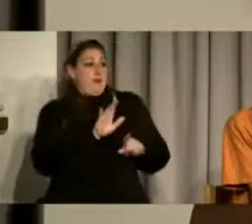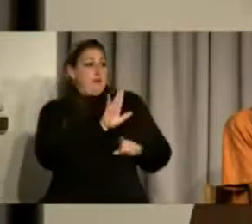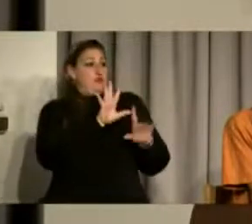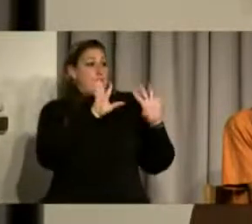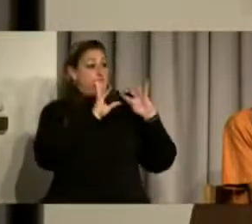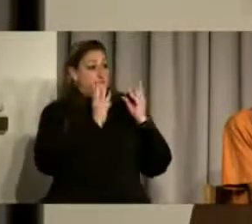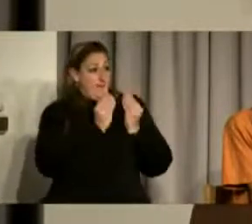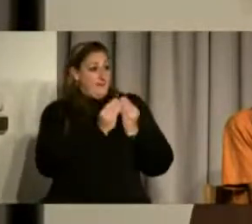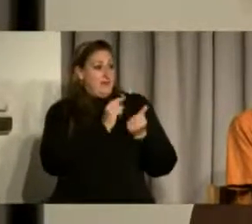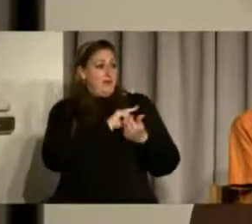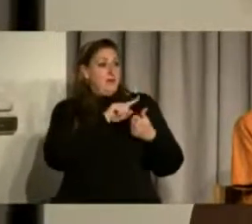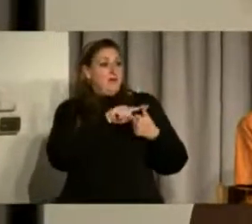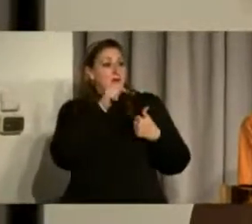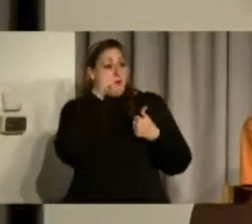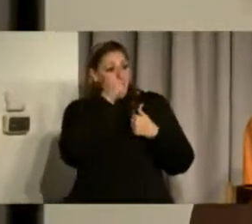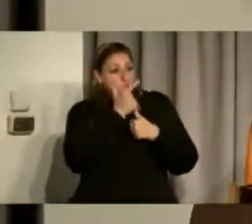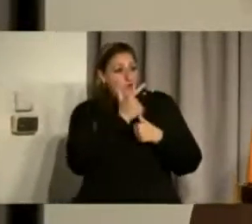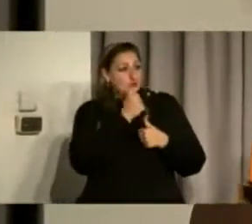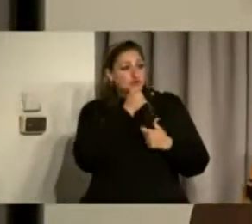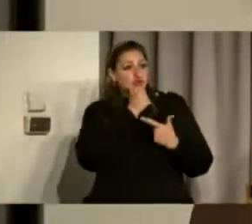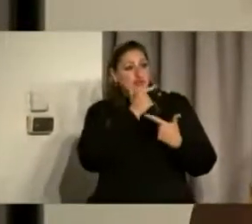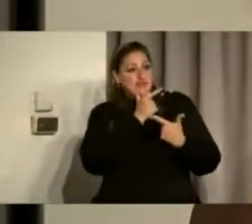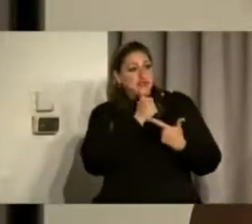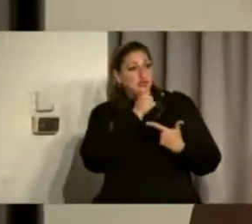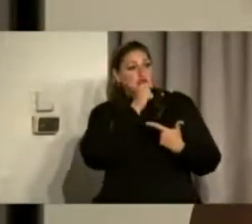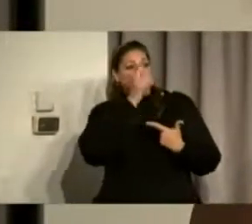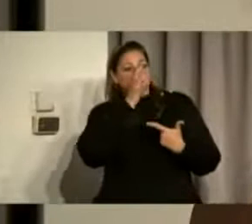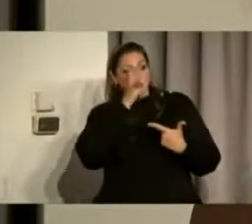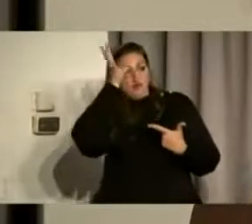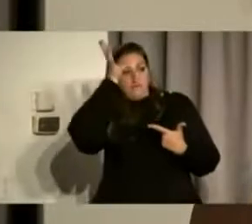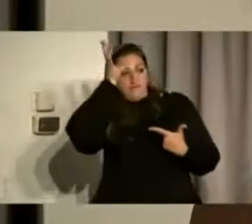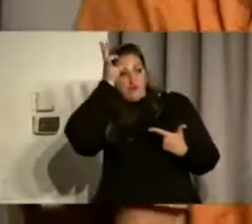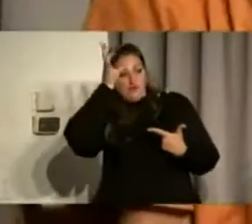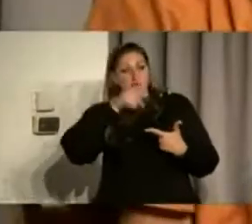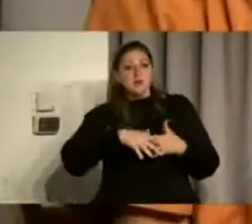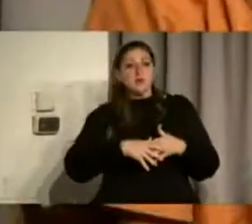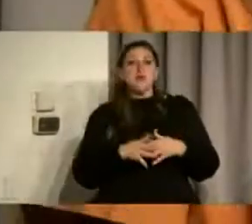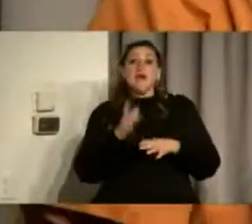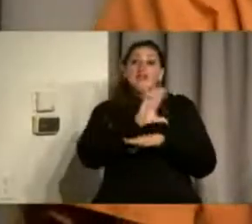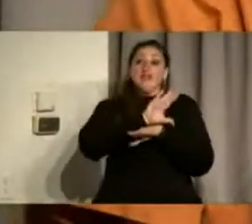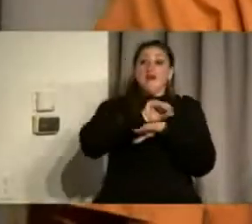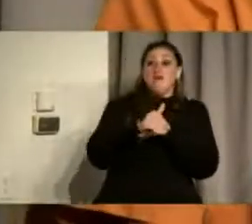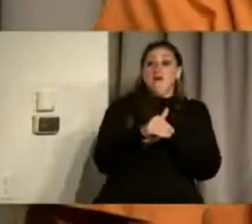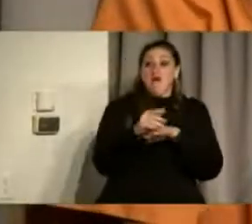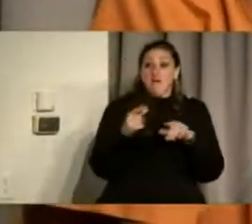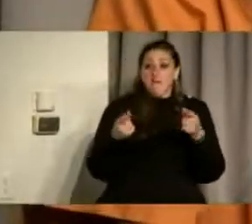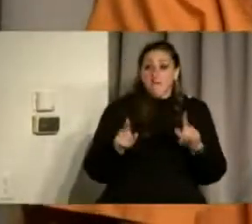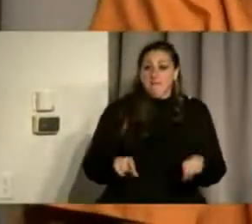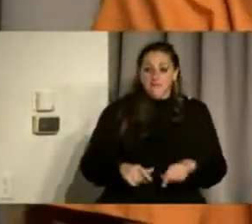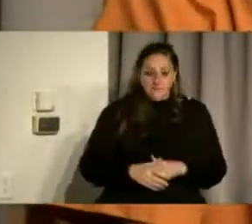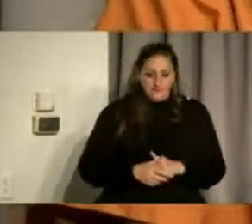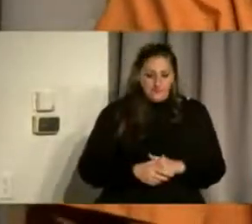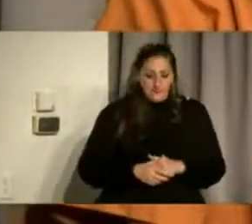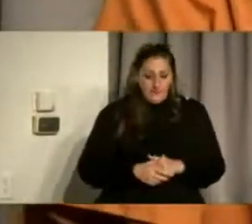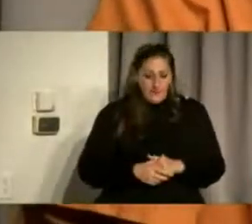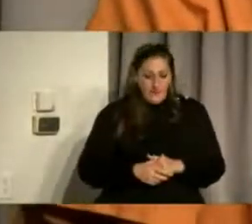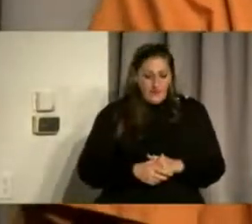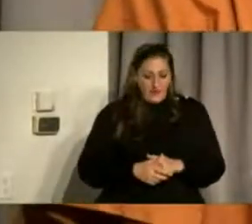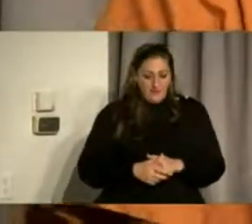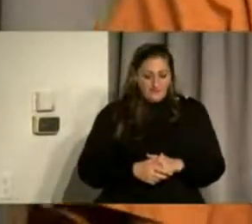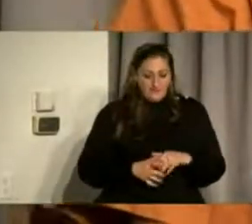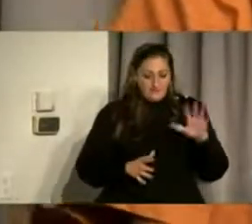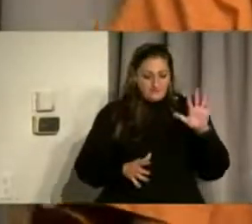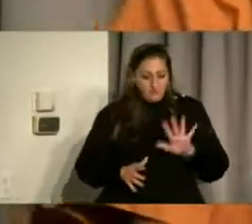your brothers, your sisters, your mother, your father? That night, as I said, it was